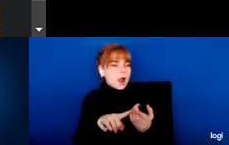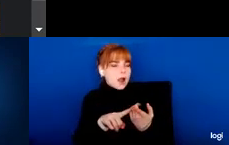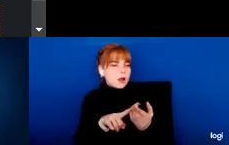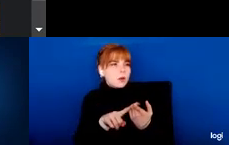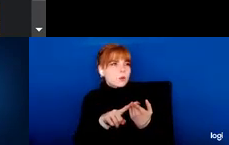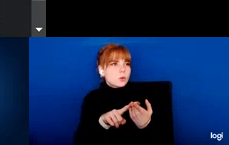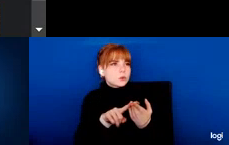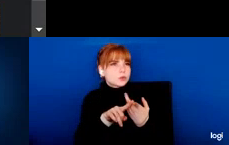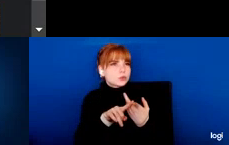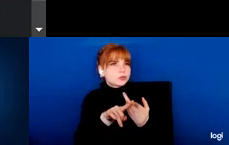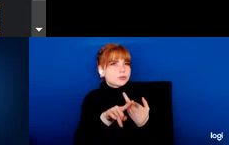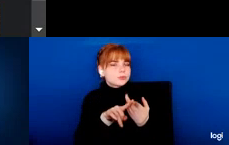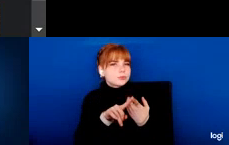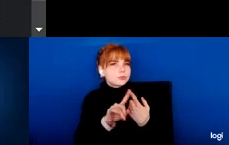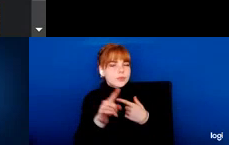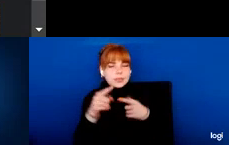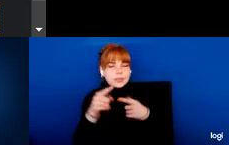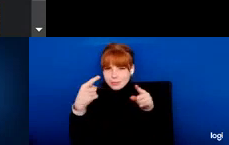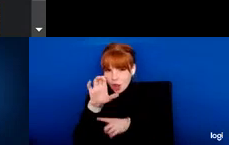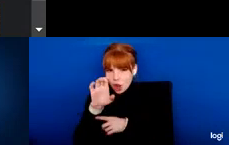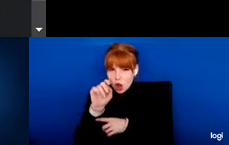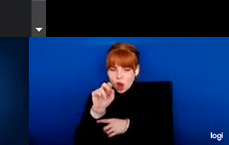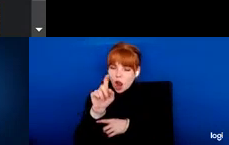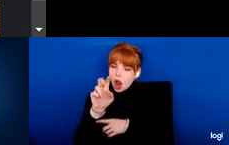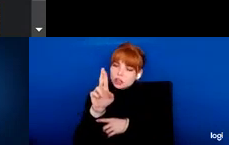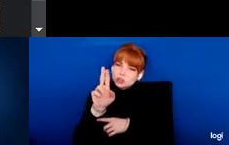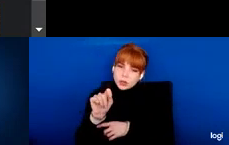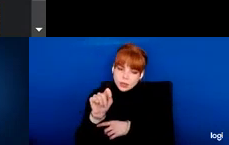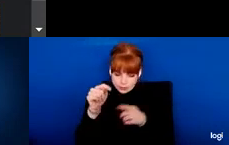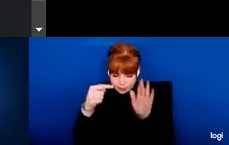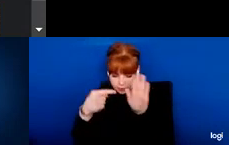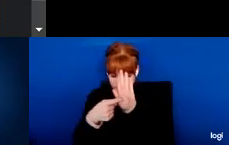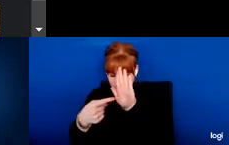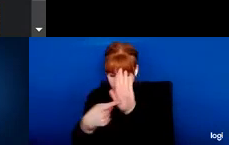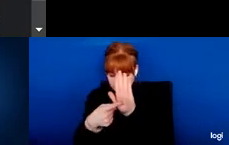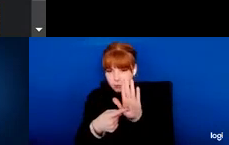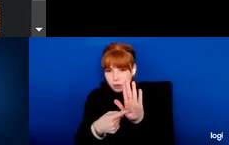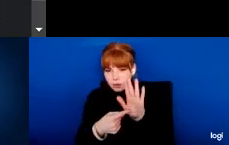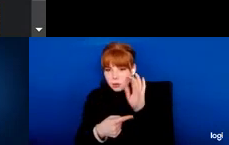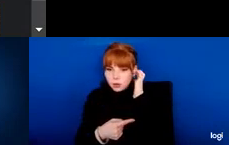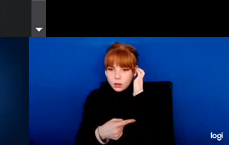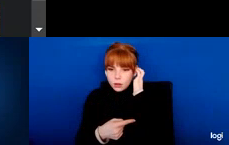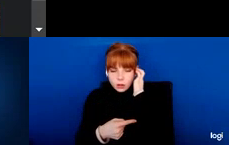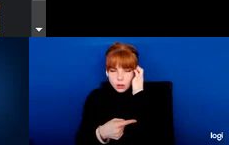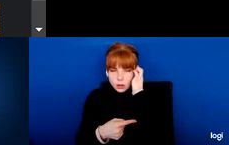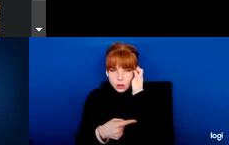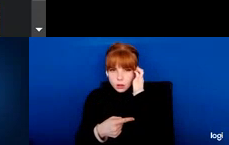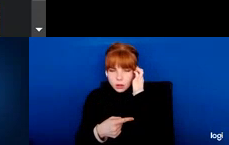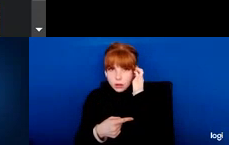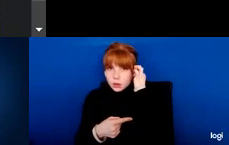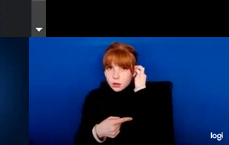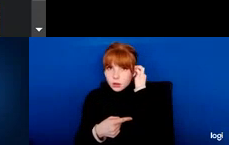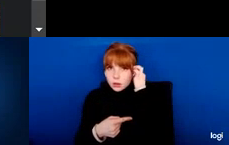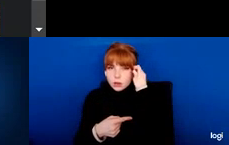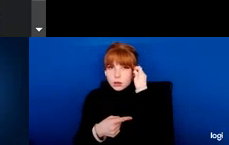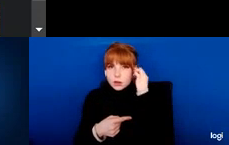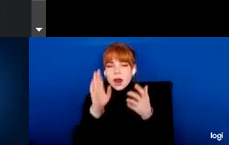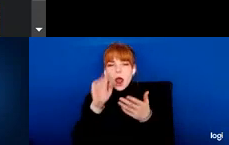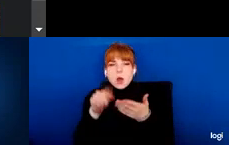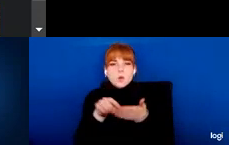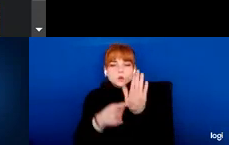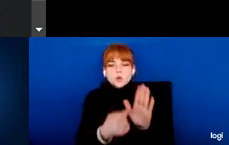contrast requirement example. And I'm going to actually I'm going to unhide a couple of slides from my deck to give another example of this, and